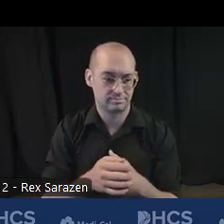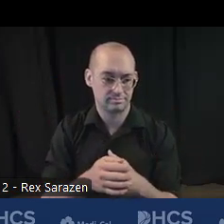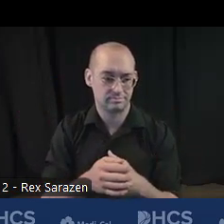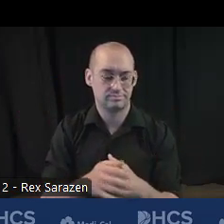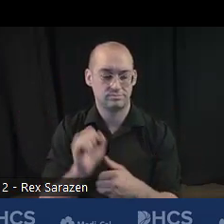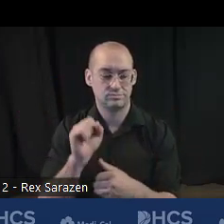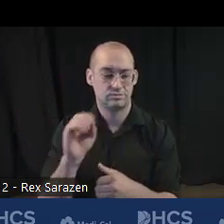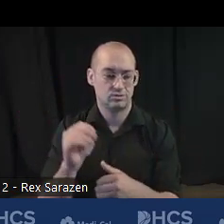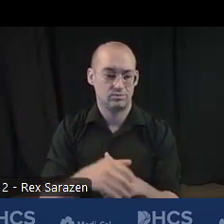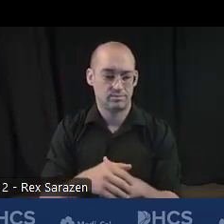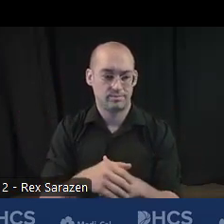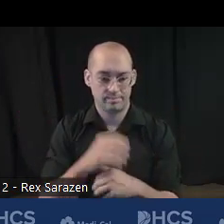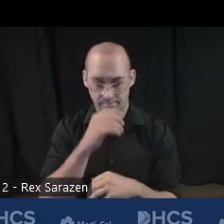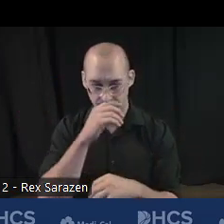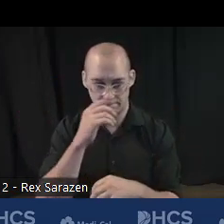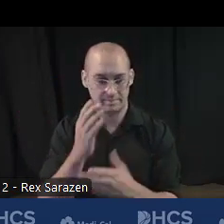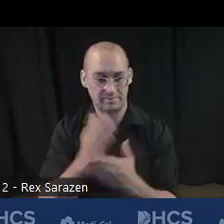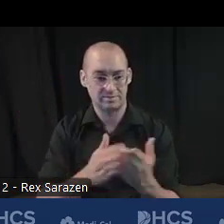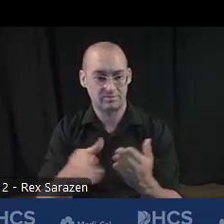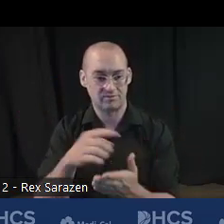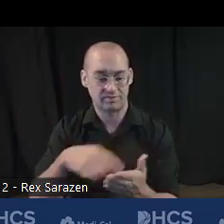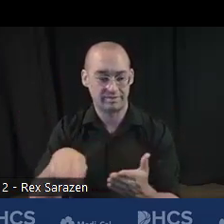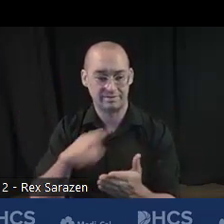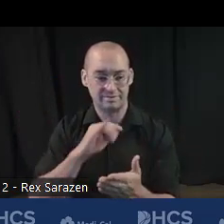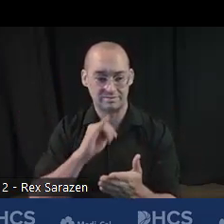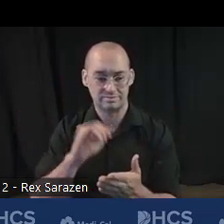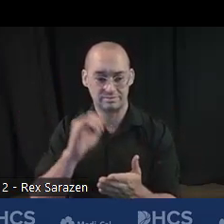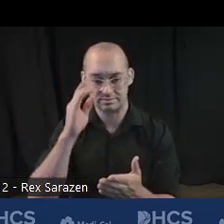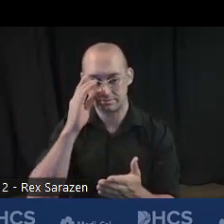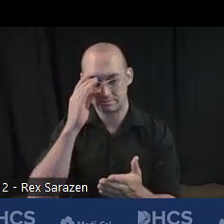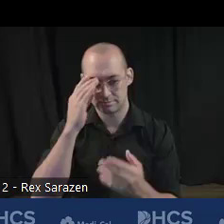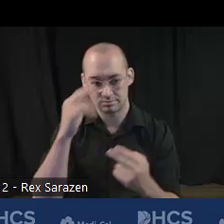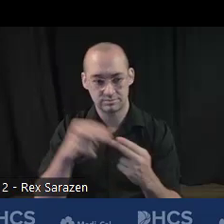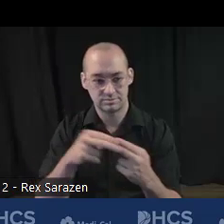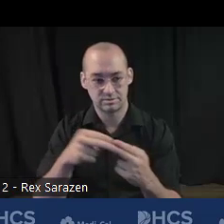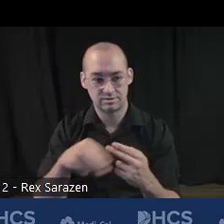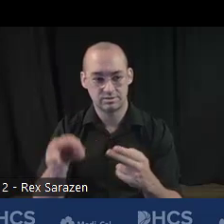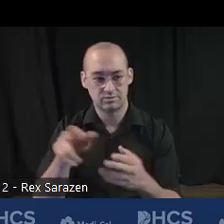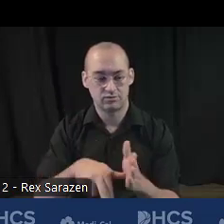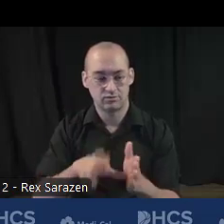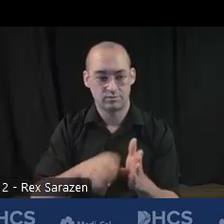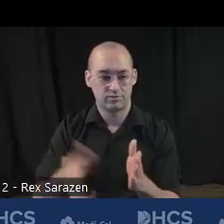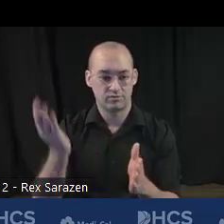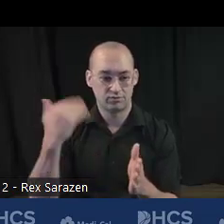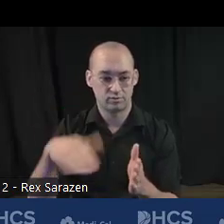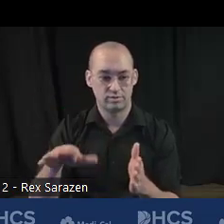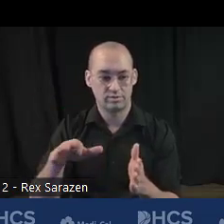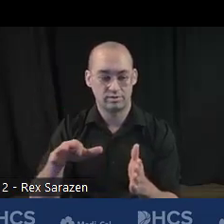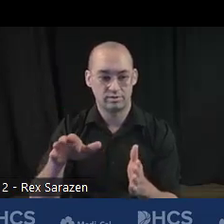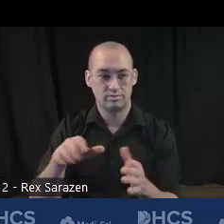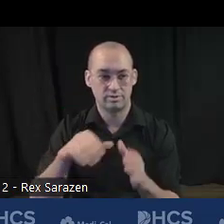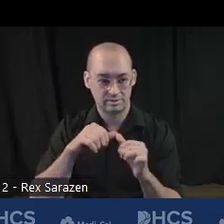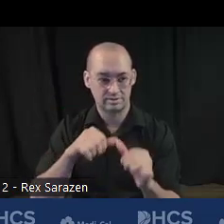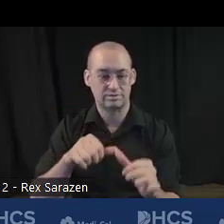So, and some of this is slides that we've gone over before, just because we want to continually make sure that